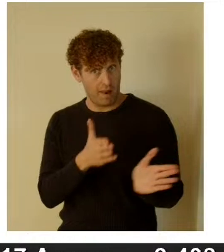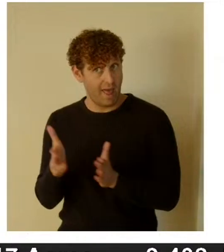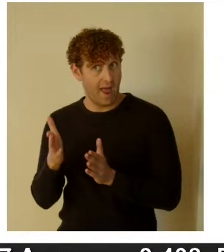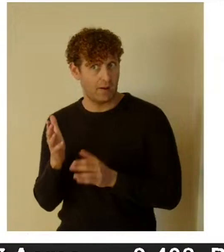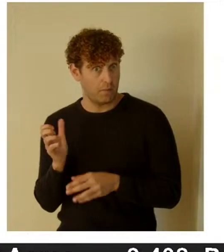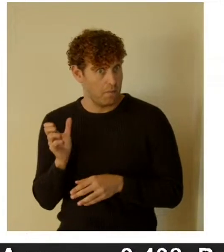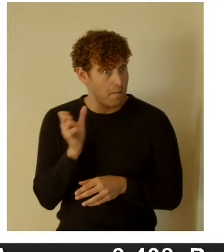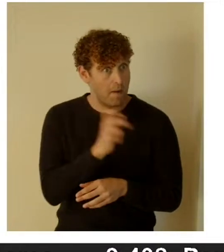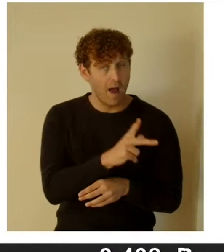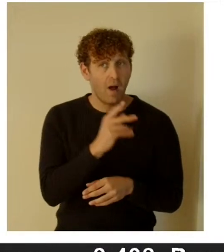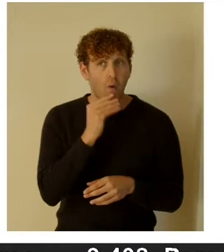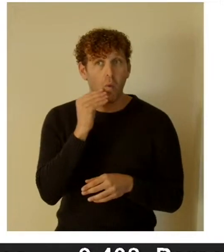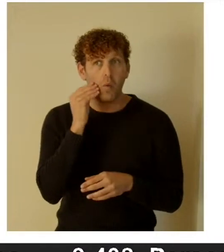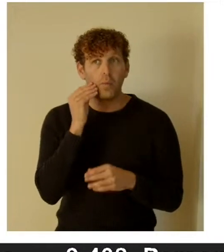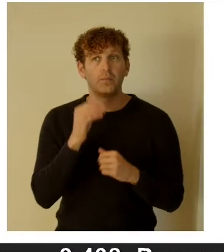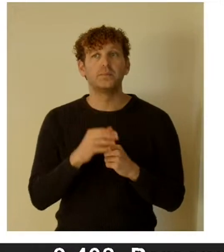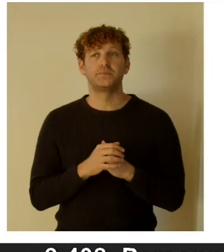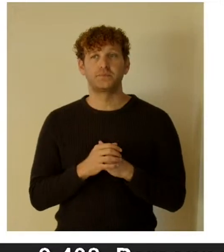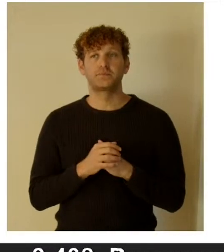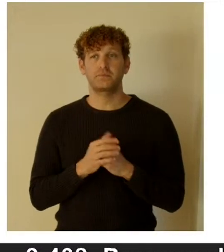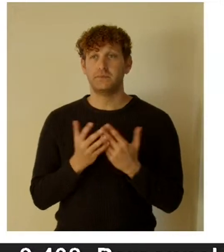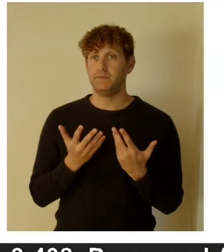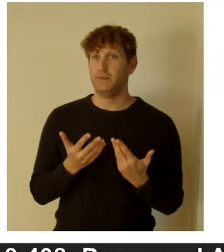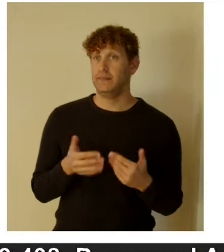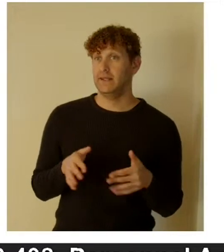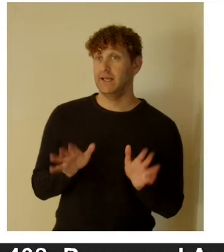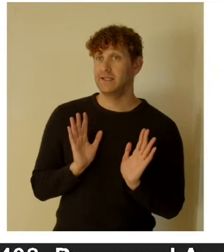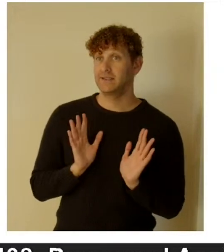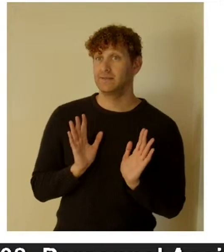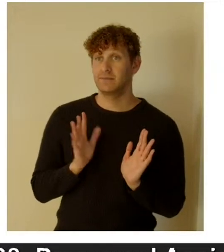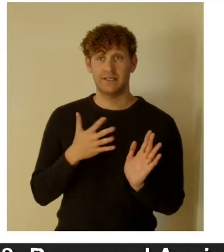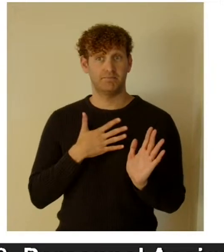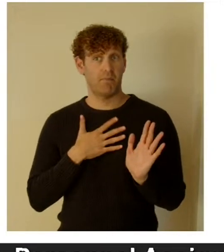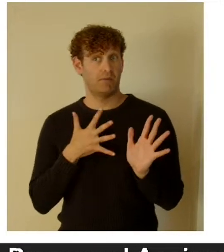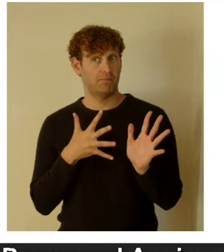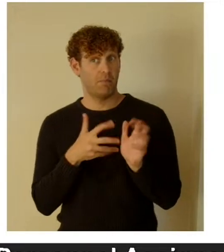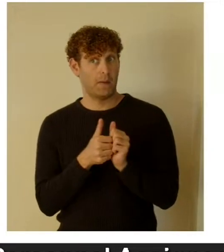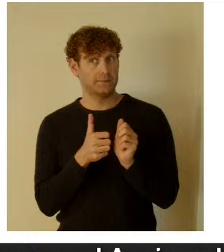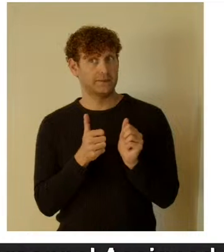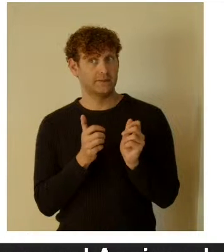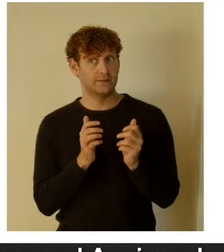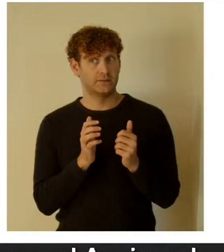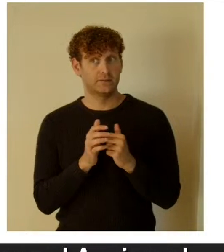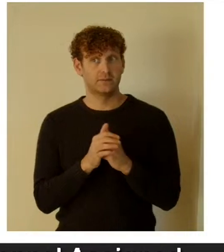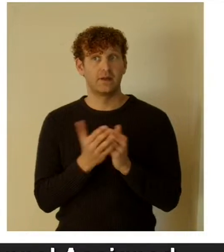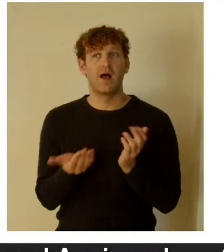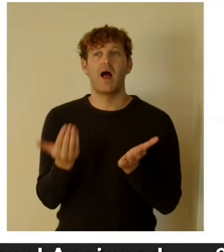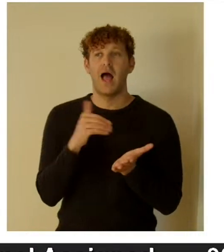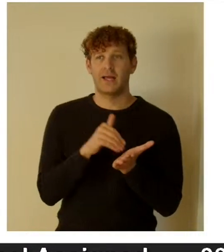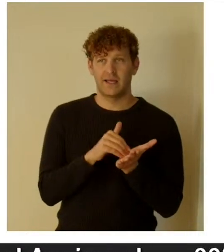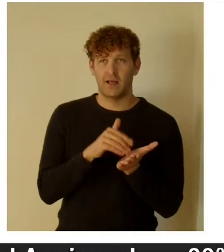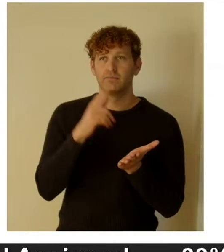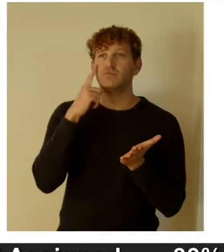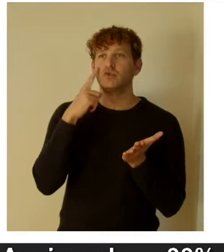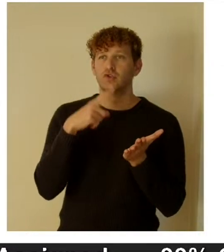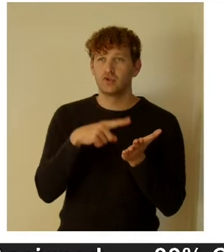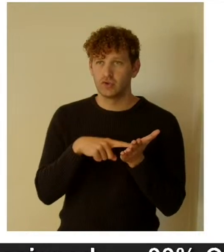Other than that's the only updates I have. Remember, you can check on